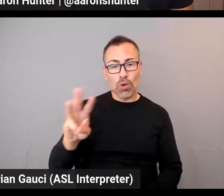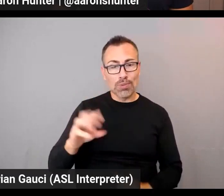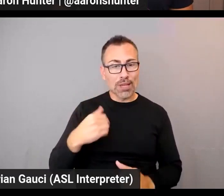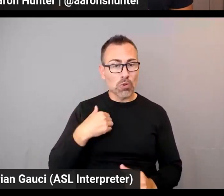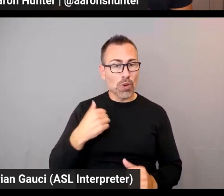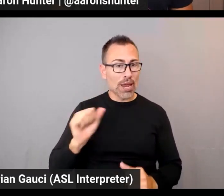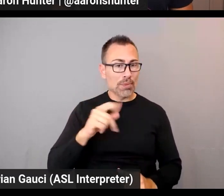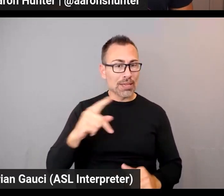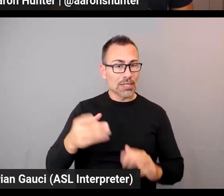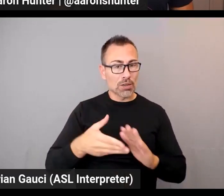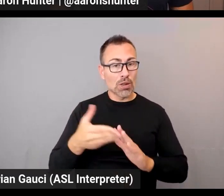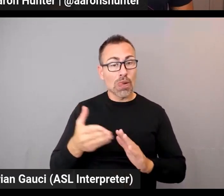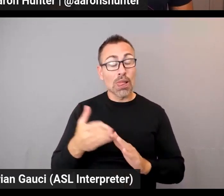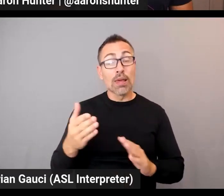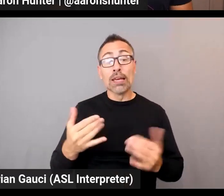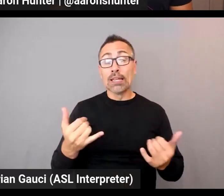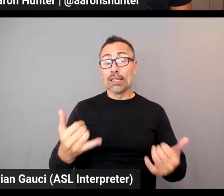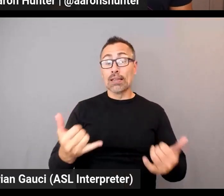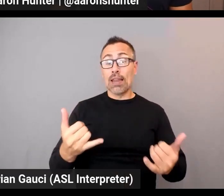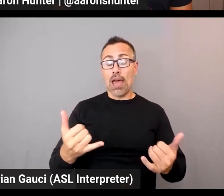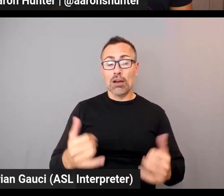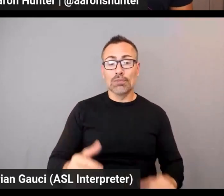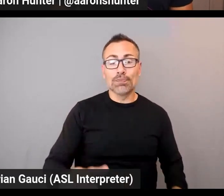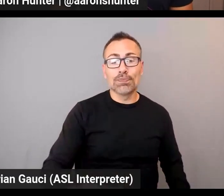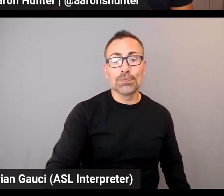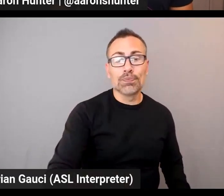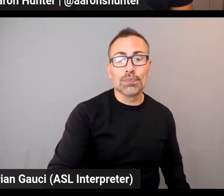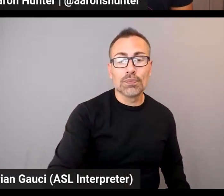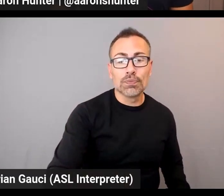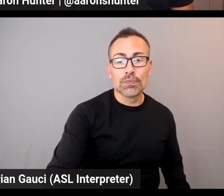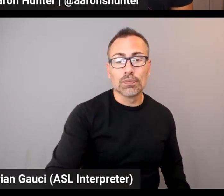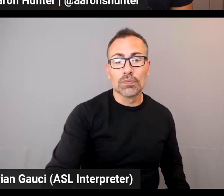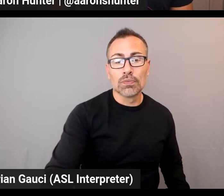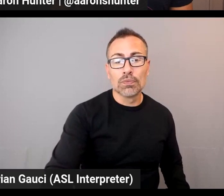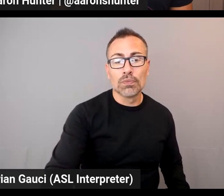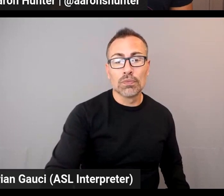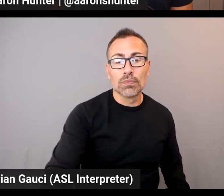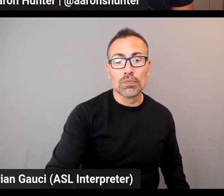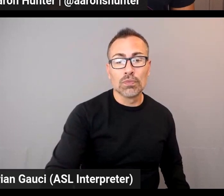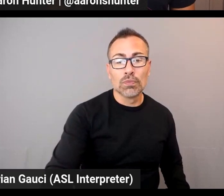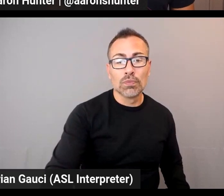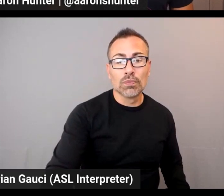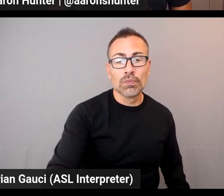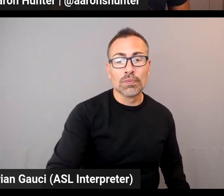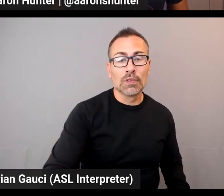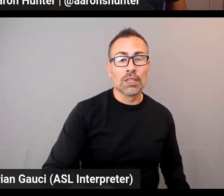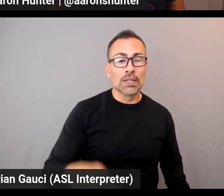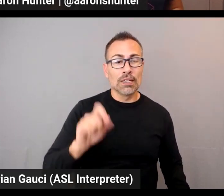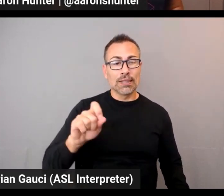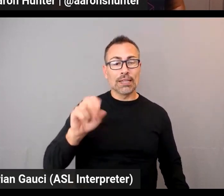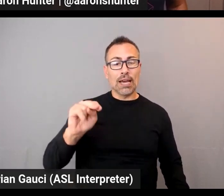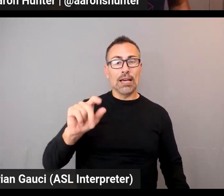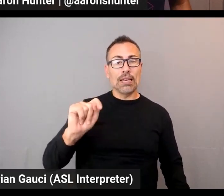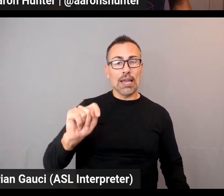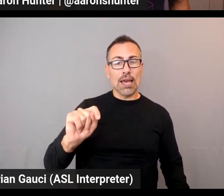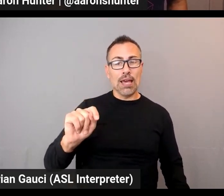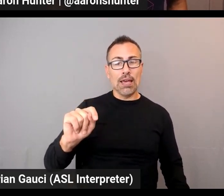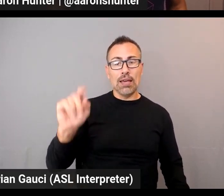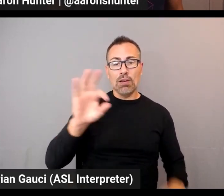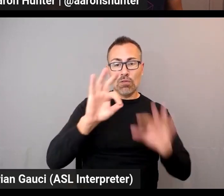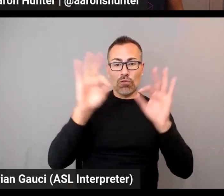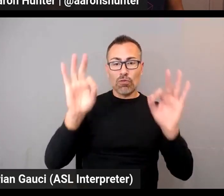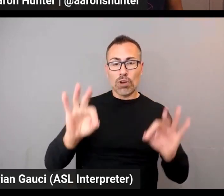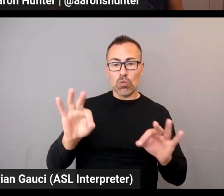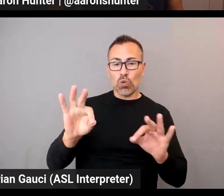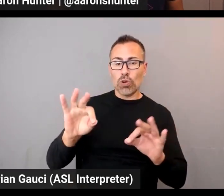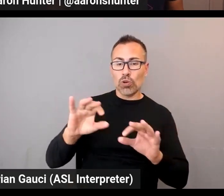Windows. What happened more recently is that the .NET Framework world kind of moved and progressed to become this